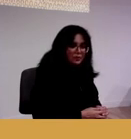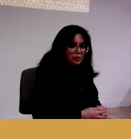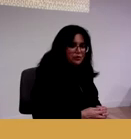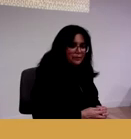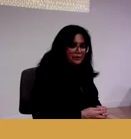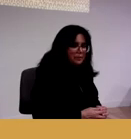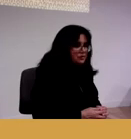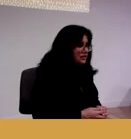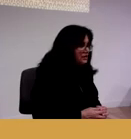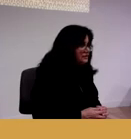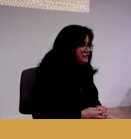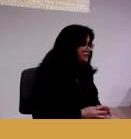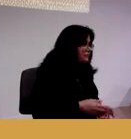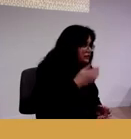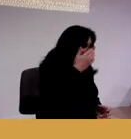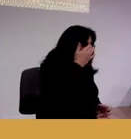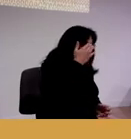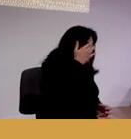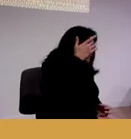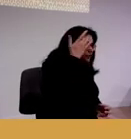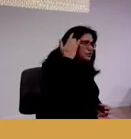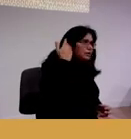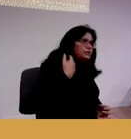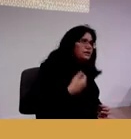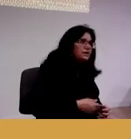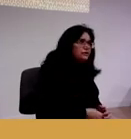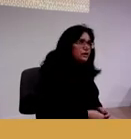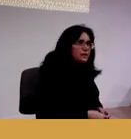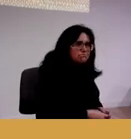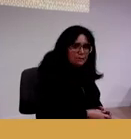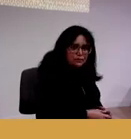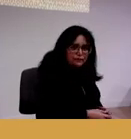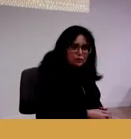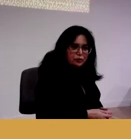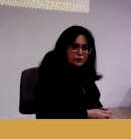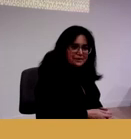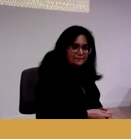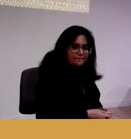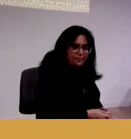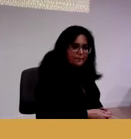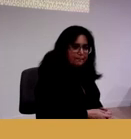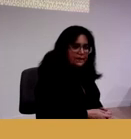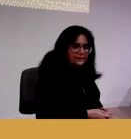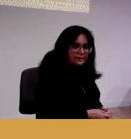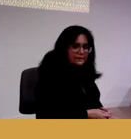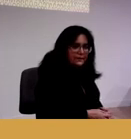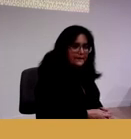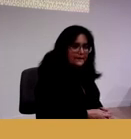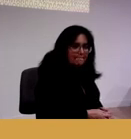There would also be the representatives, at the chief of police or his representative, members of the clergy.